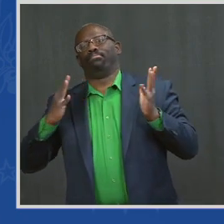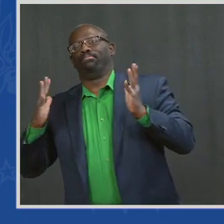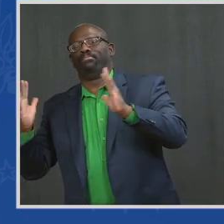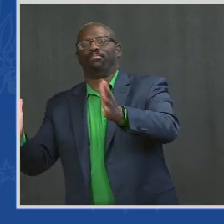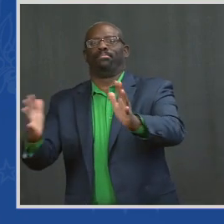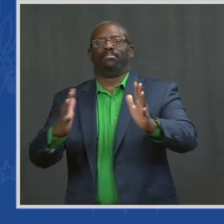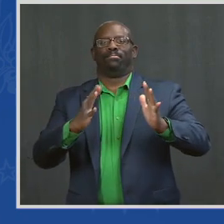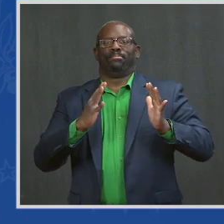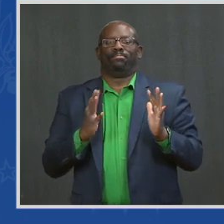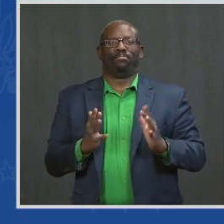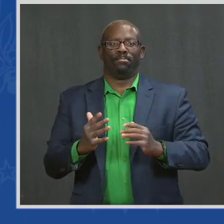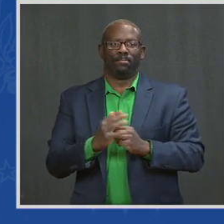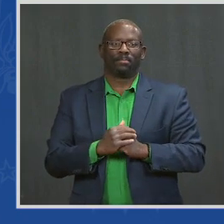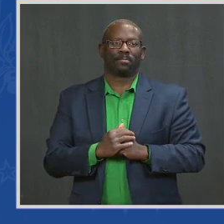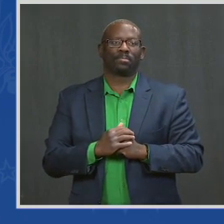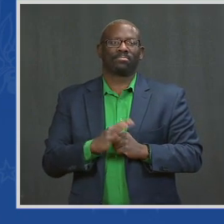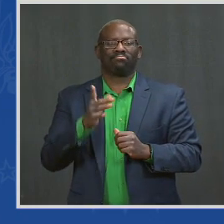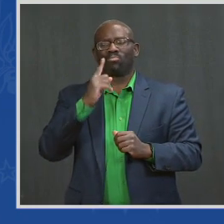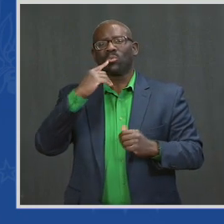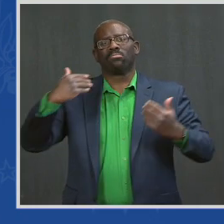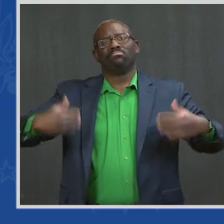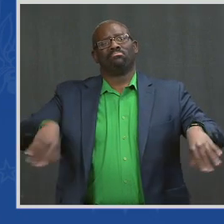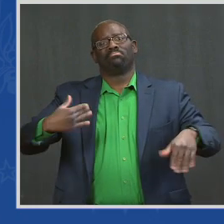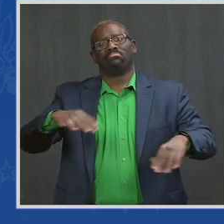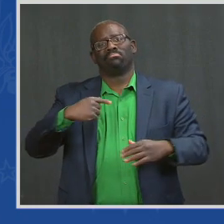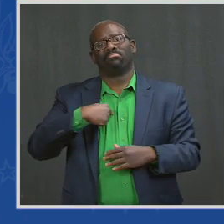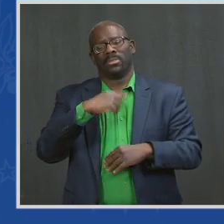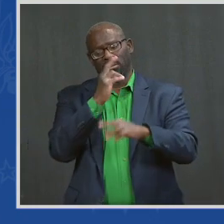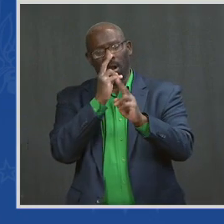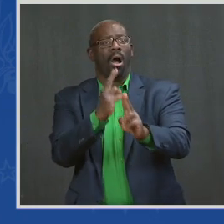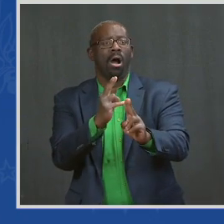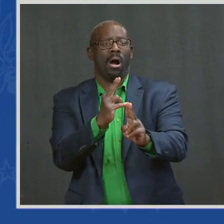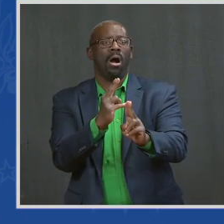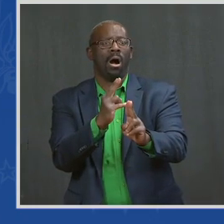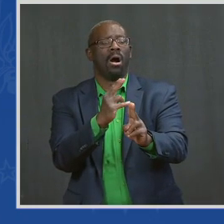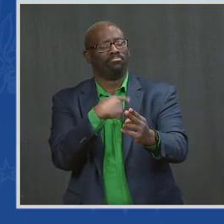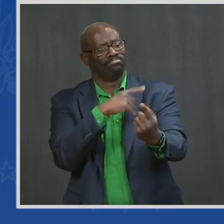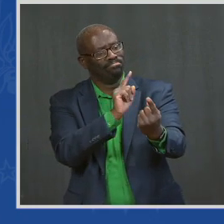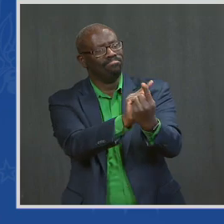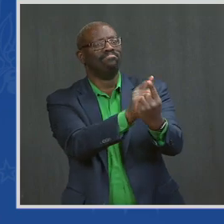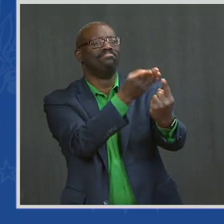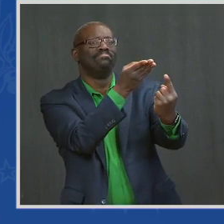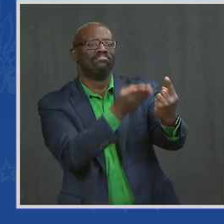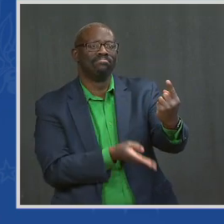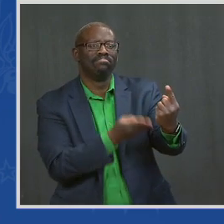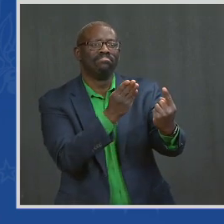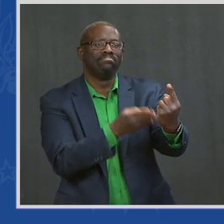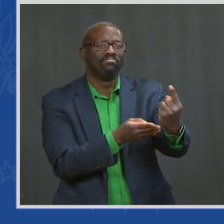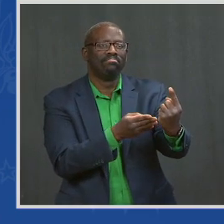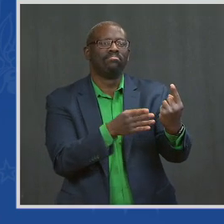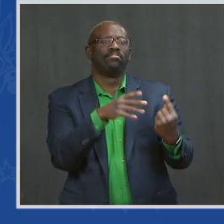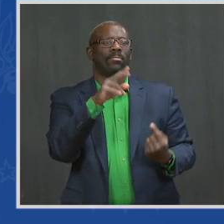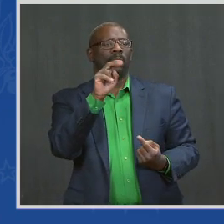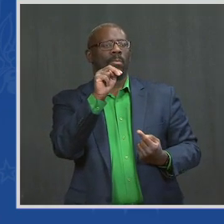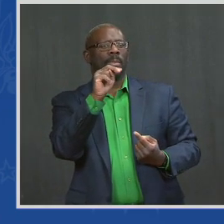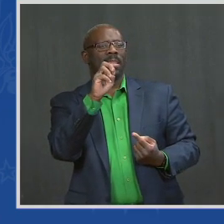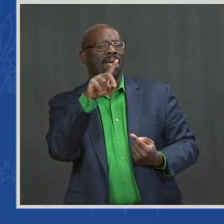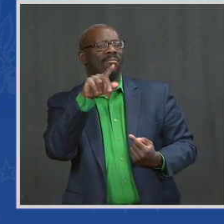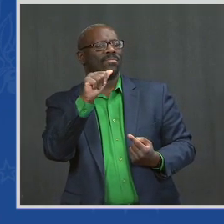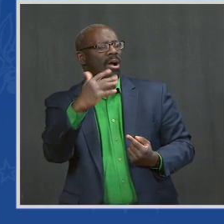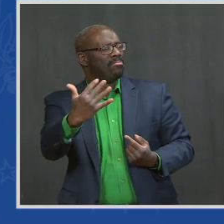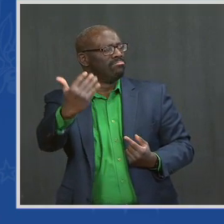I had the honor of meeting her in Nevada more than a year ago. She told me she loved me, and I believed